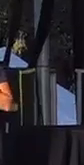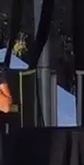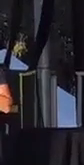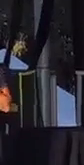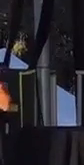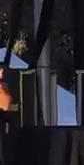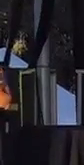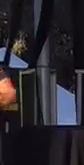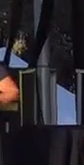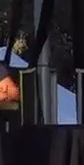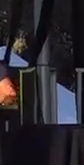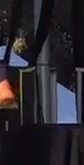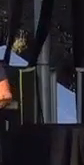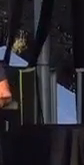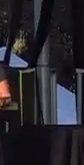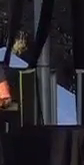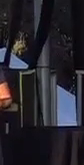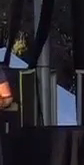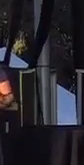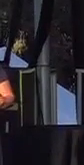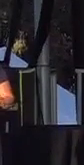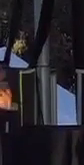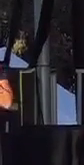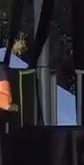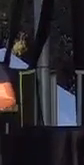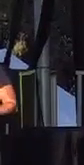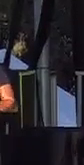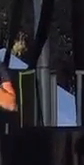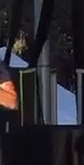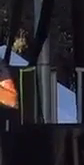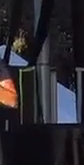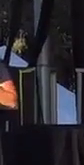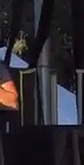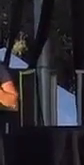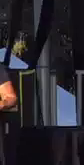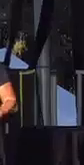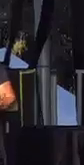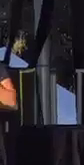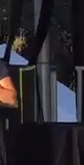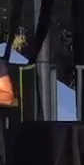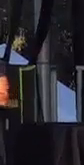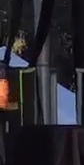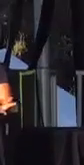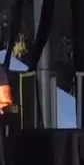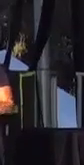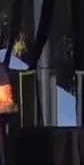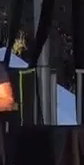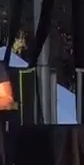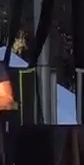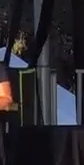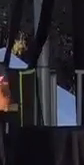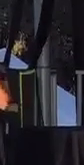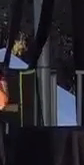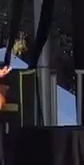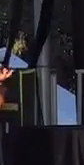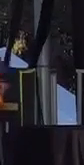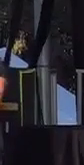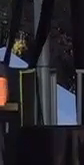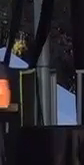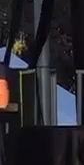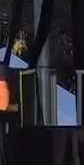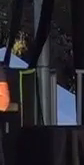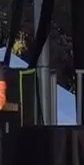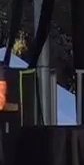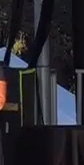their lives so that we can live free lives. By making these commitments together, by realizing that we're